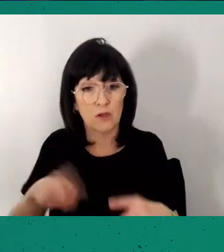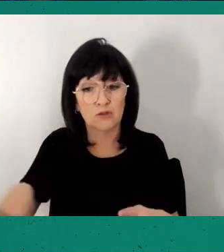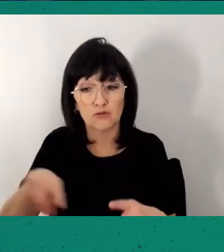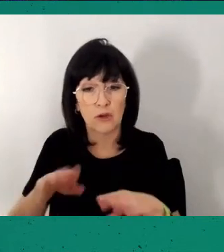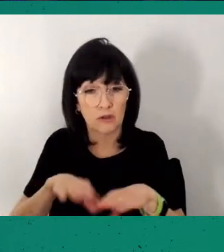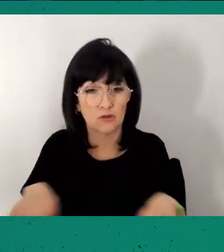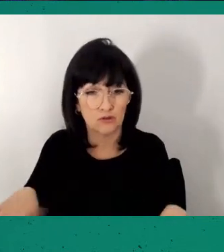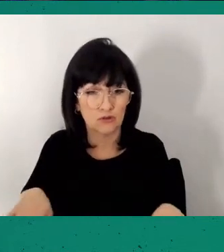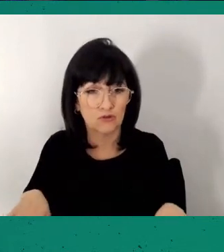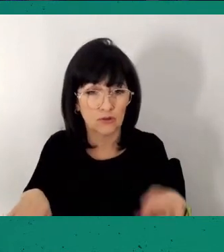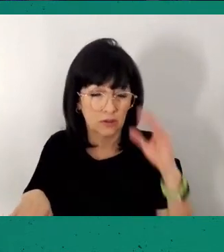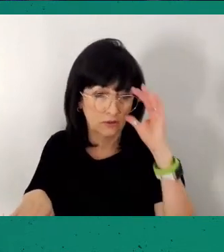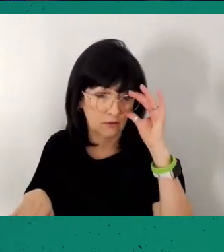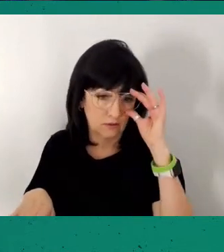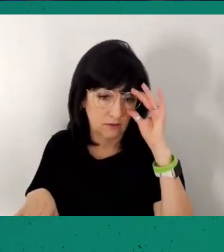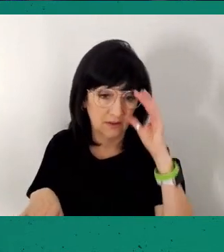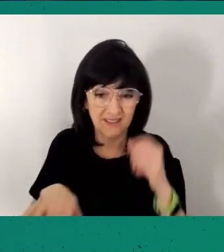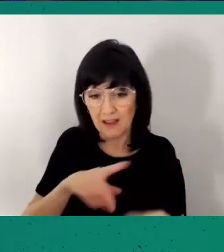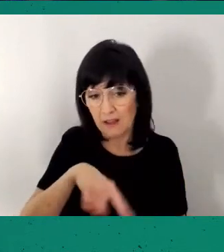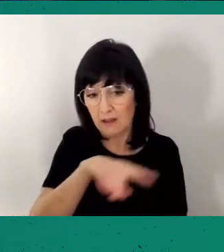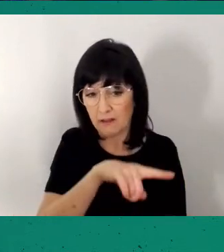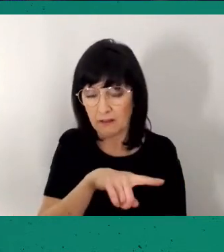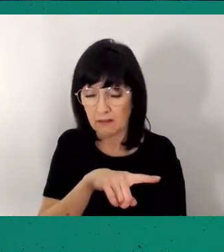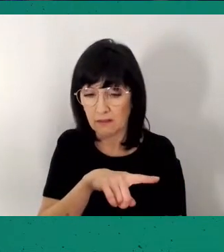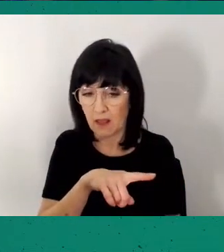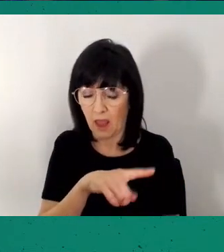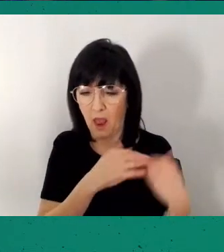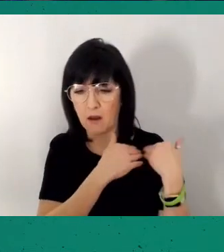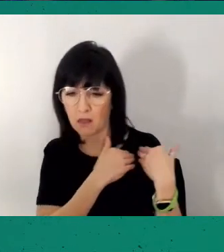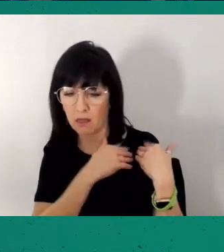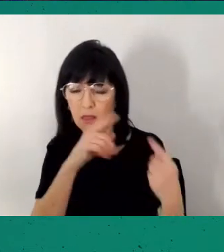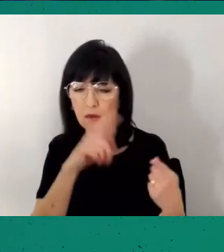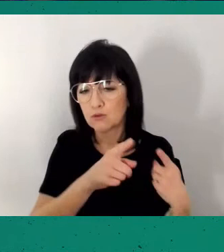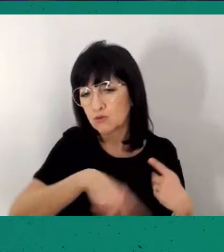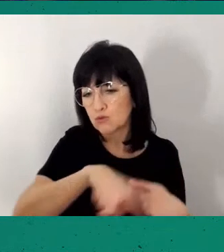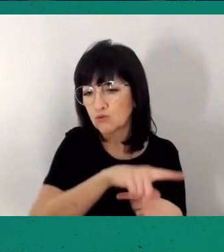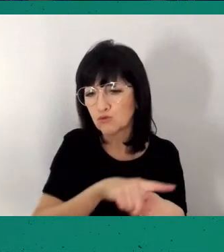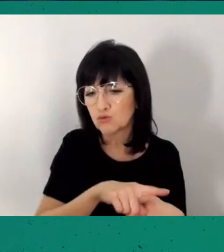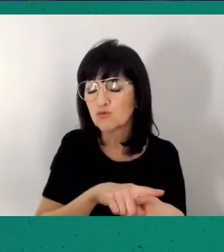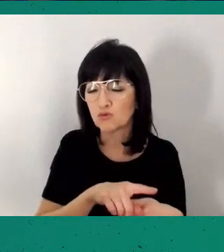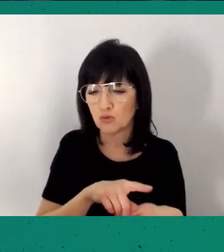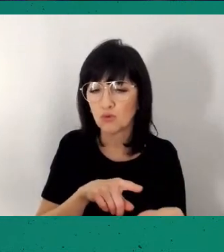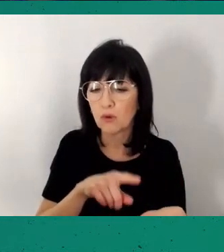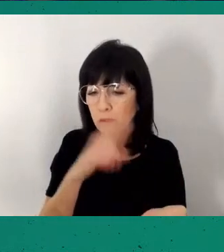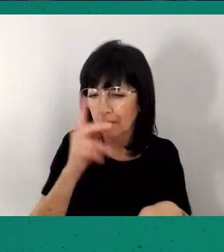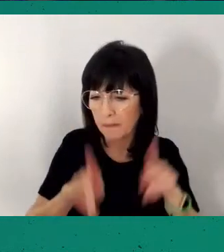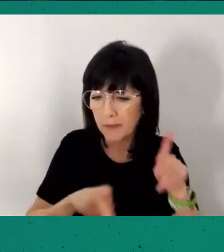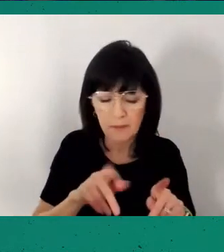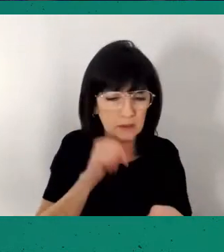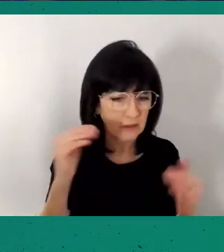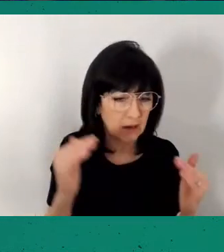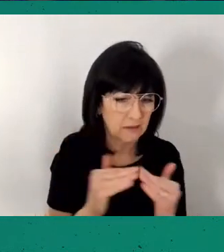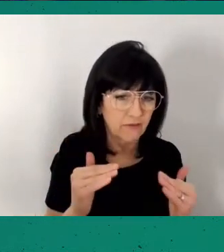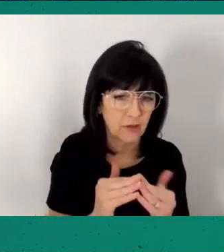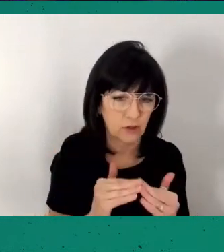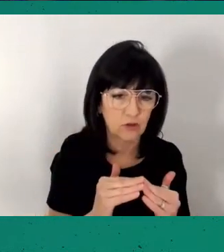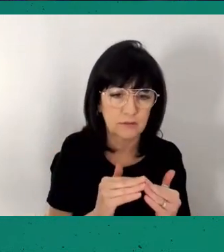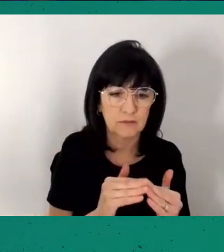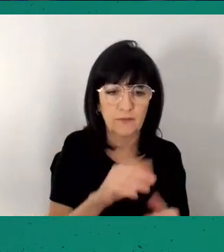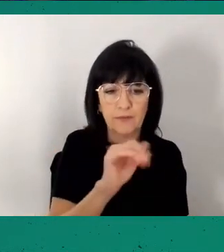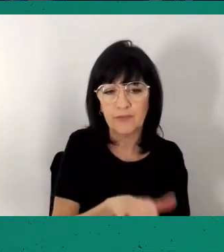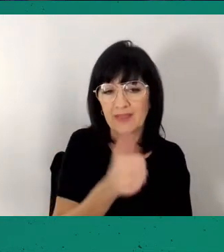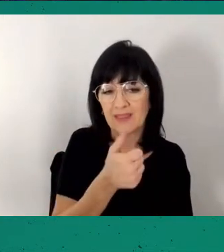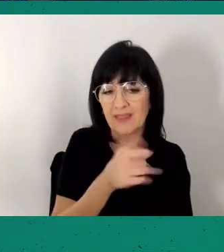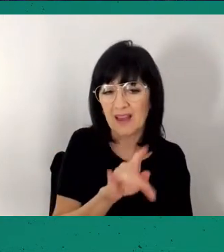us, especially this burden, is unfair and unwise." Colored Men's Convention, 1873,